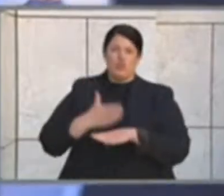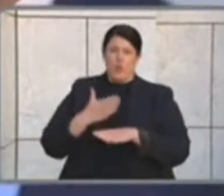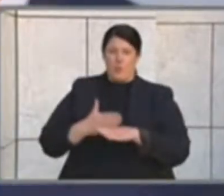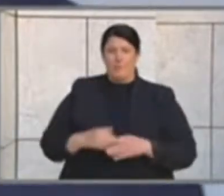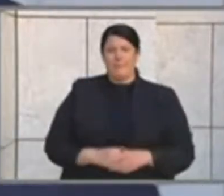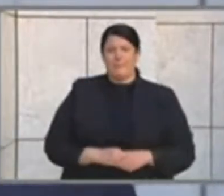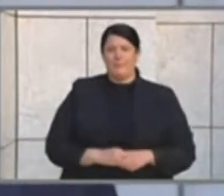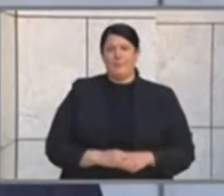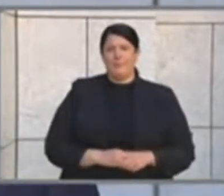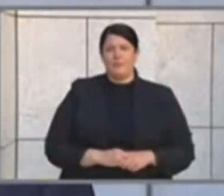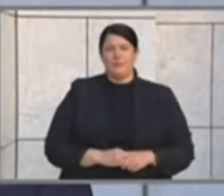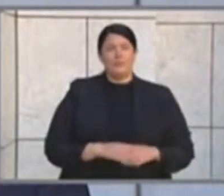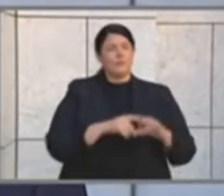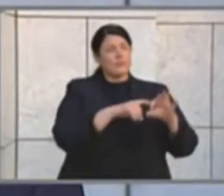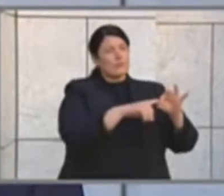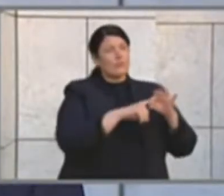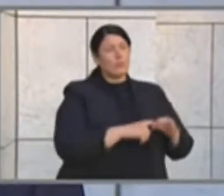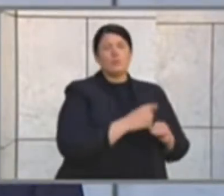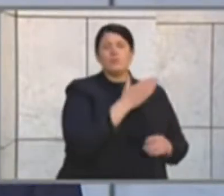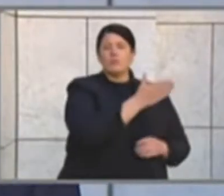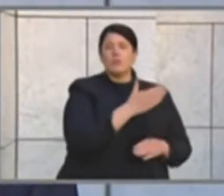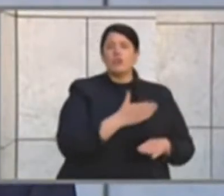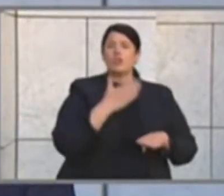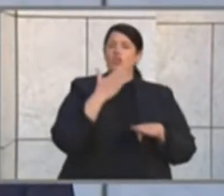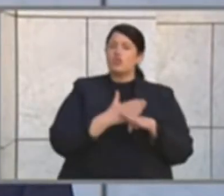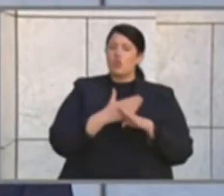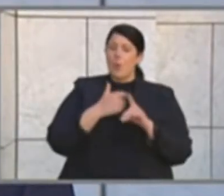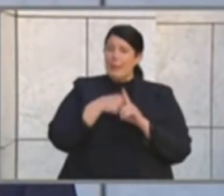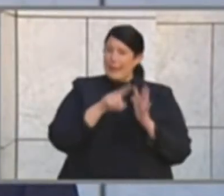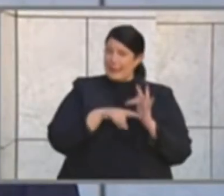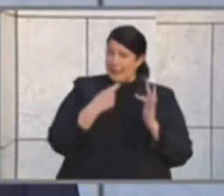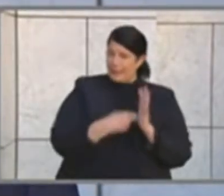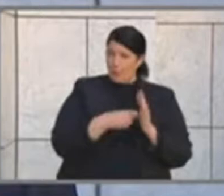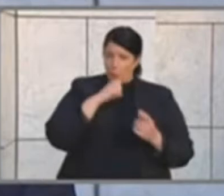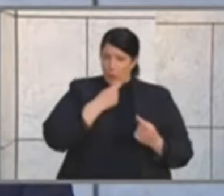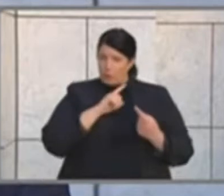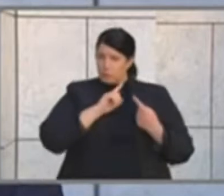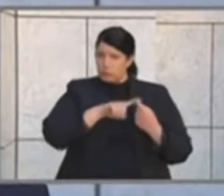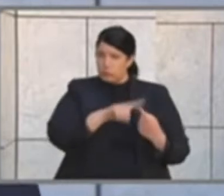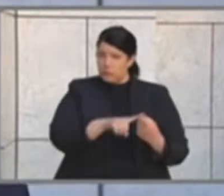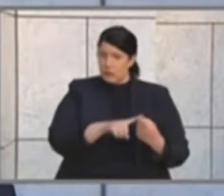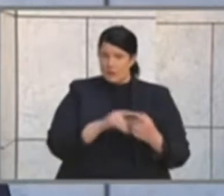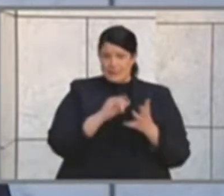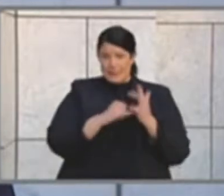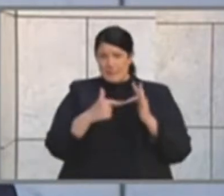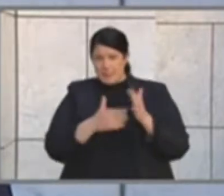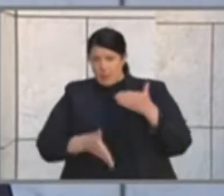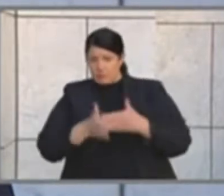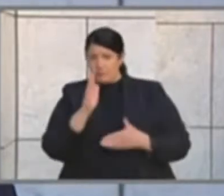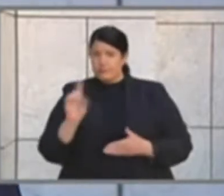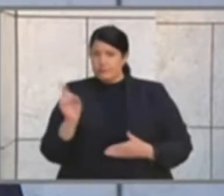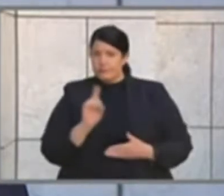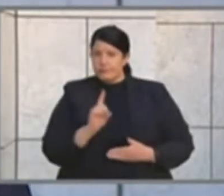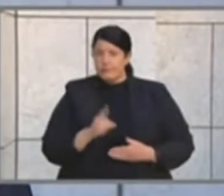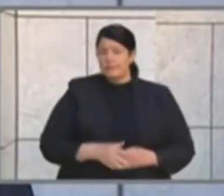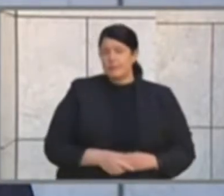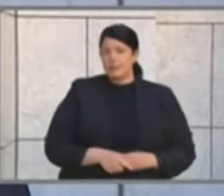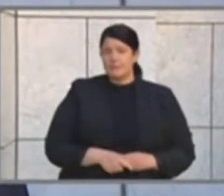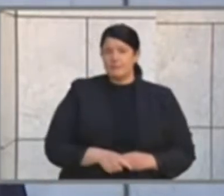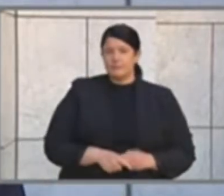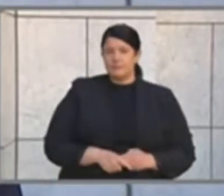You might have to expand JobKeeper now, above the 30 billion before we put it straight. Well, it's a demand-driven